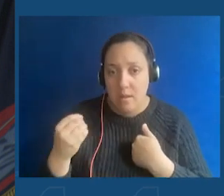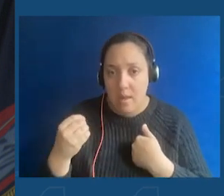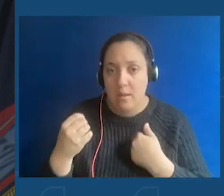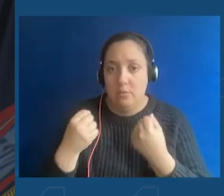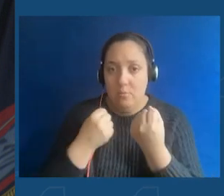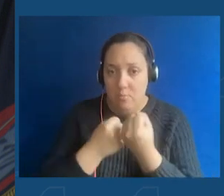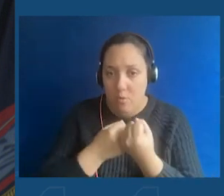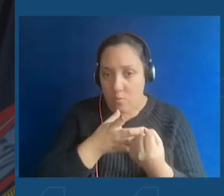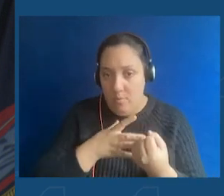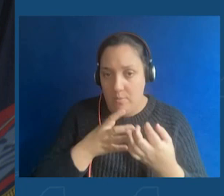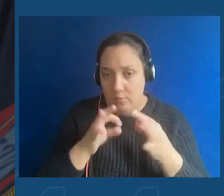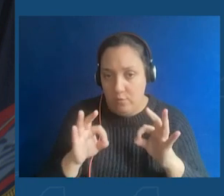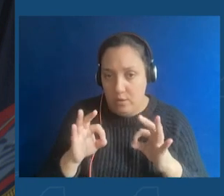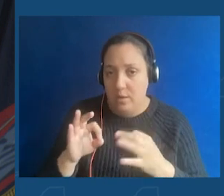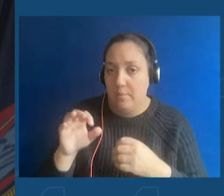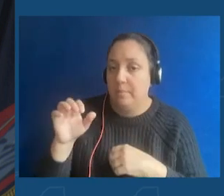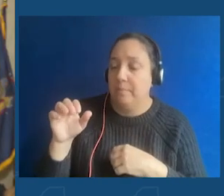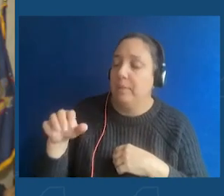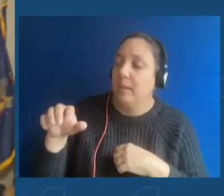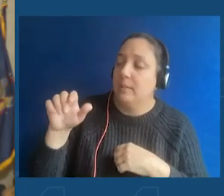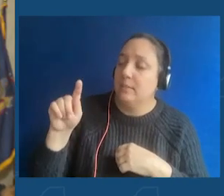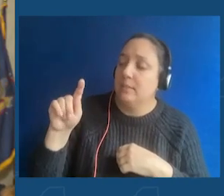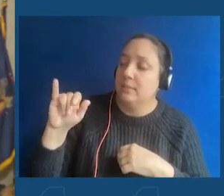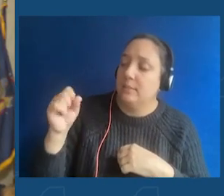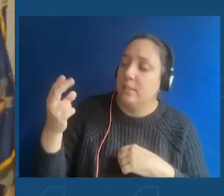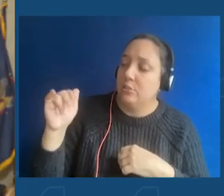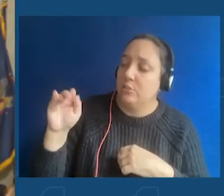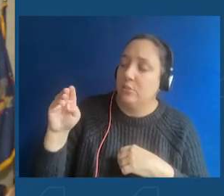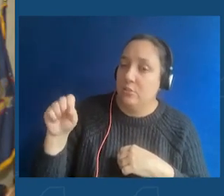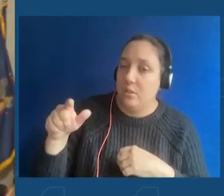freedoms. Attorney General Tish James.